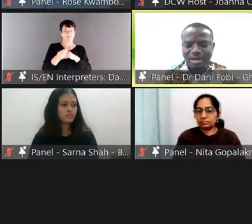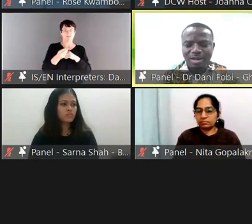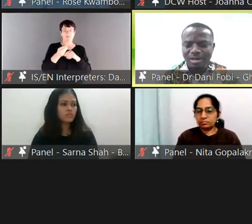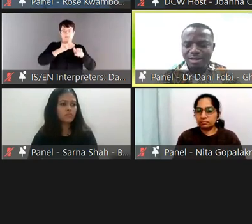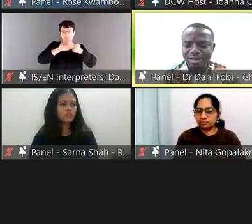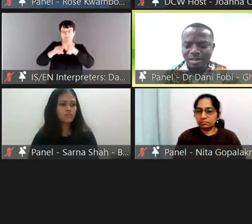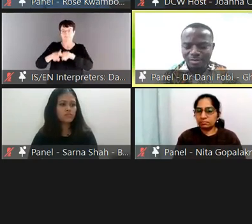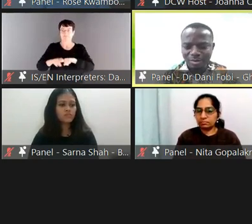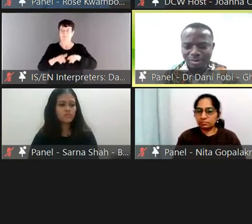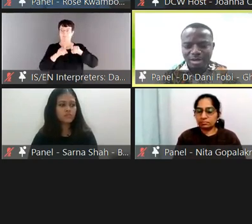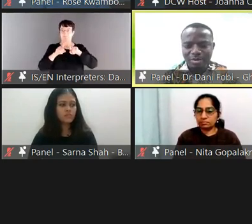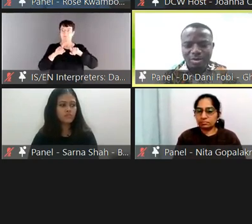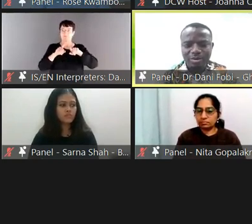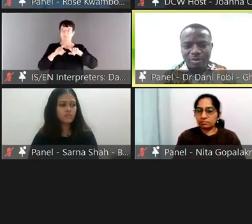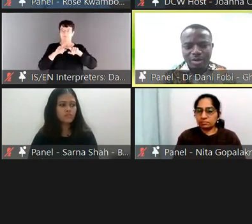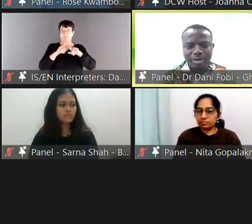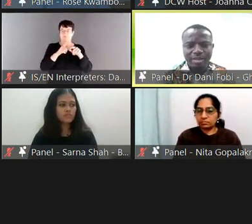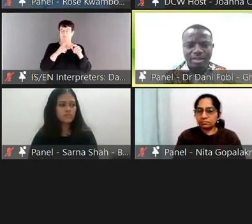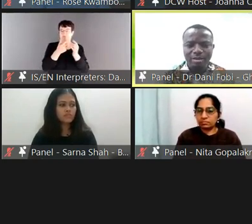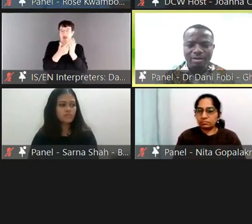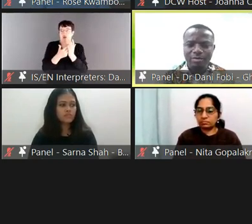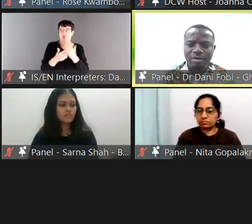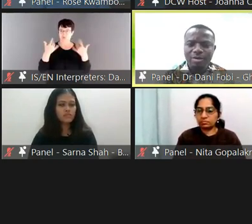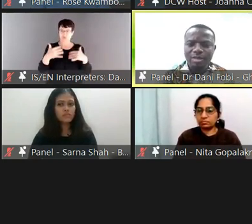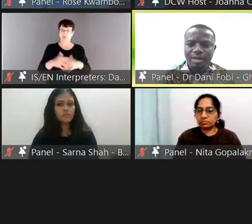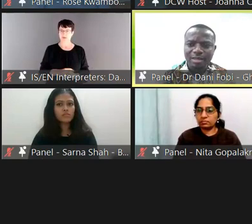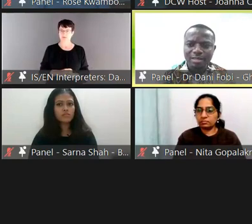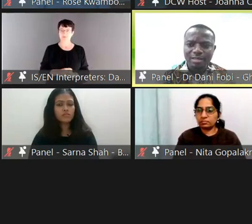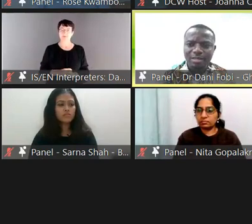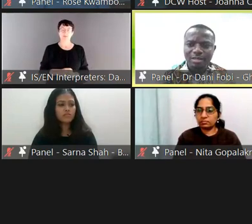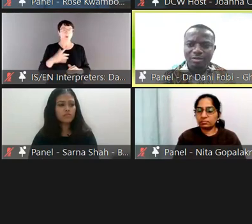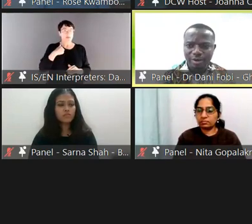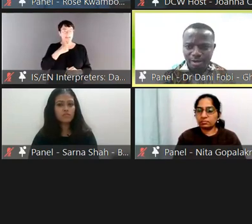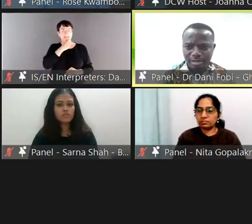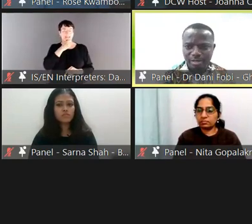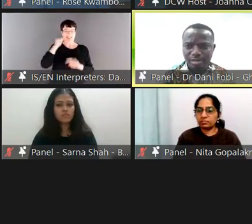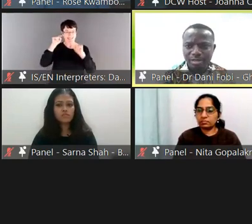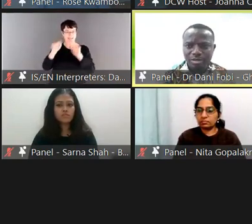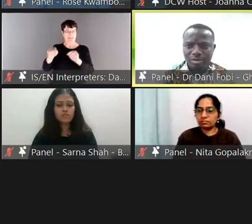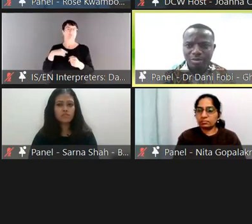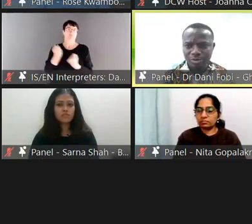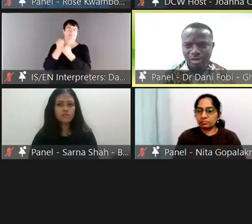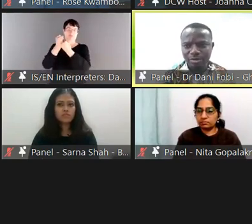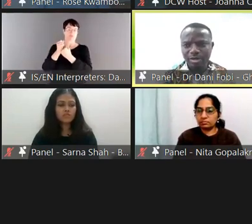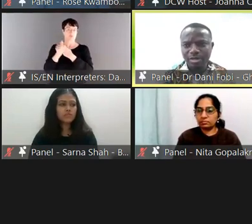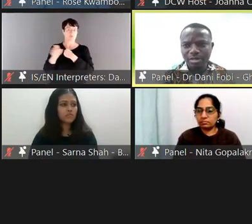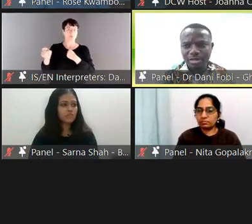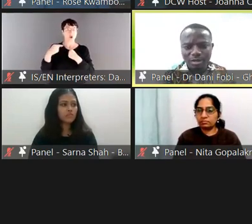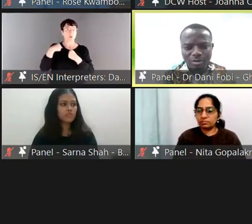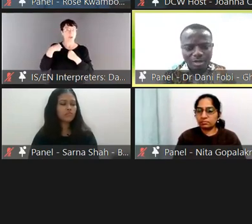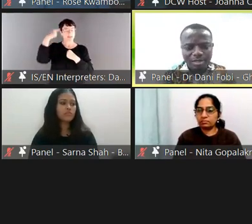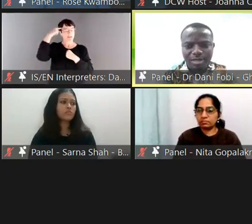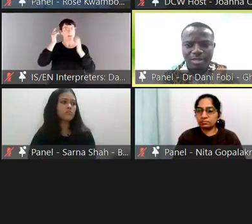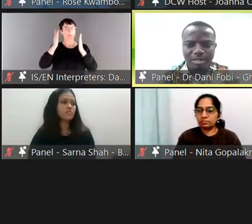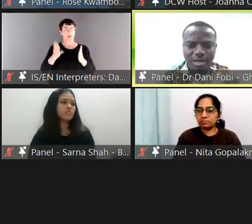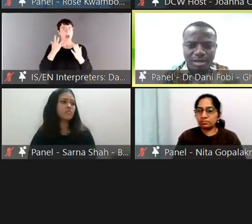supported our deaf children, and going forward, we are thinking of targeting the trainers so that we train the trainers and they